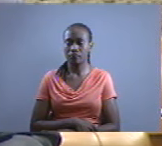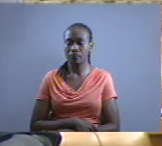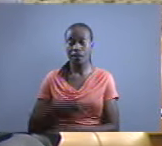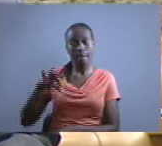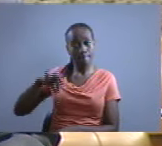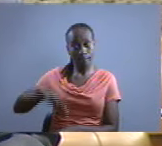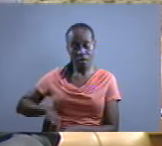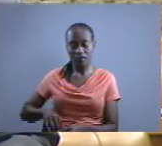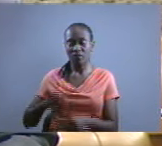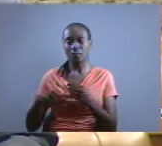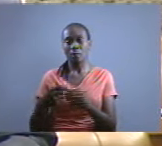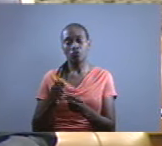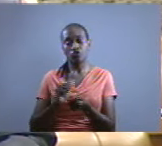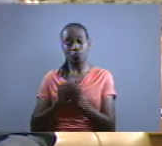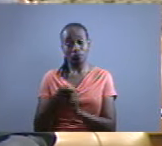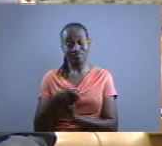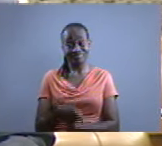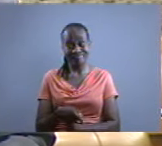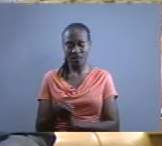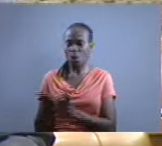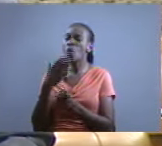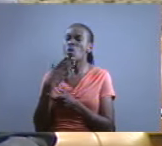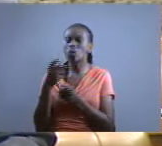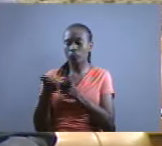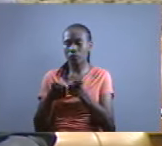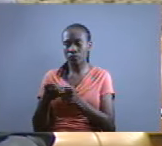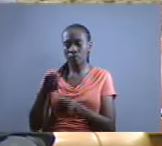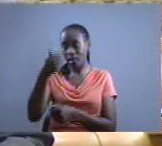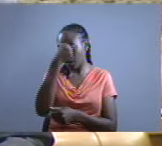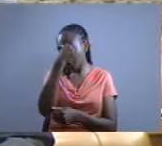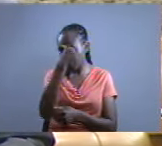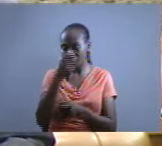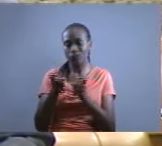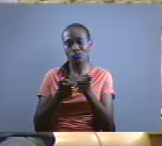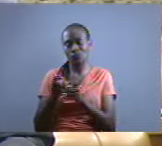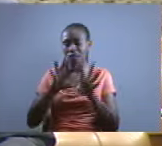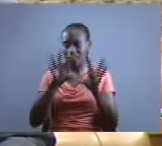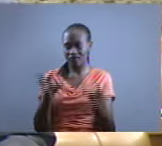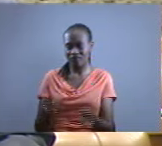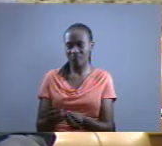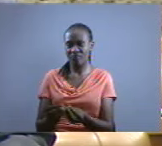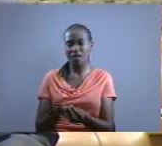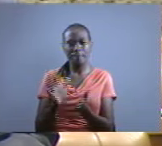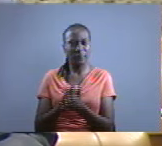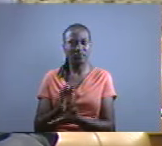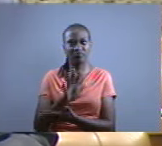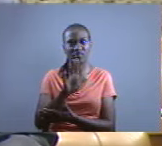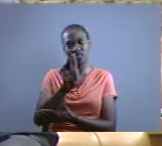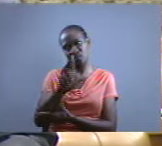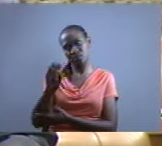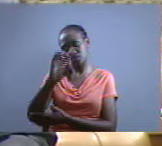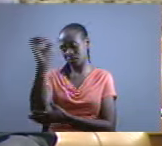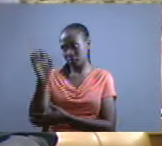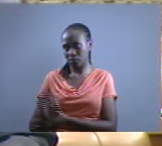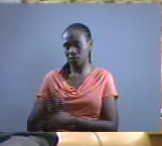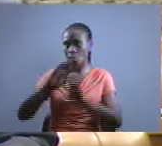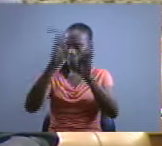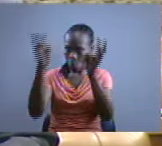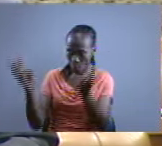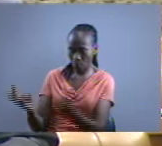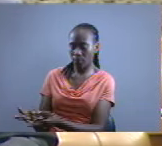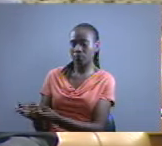cricket is really controlled by the Indian Cricket Board of Control, some 70% worldwide.